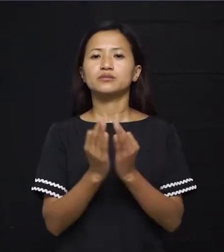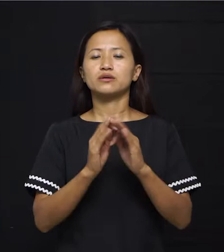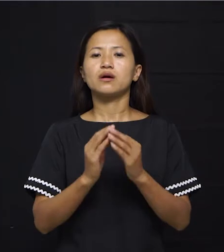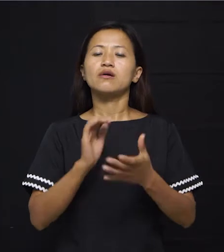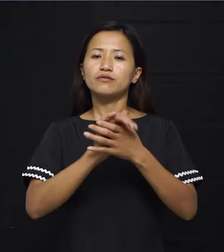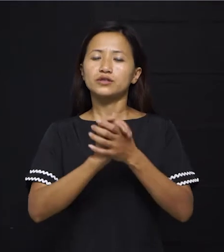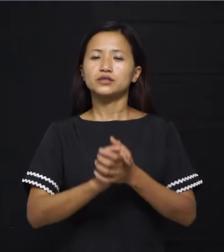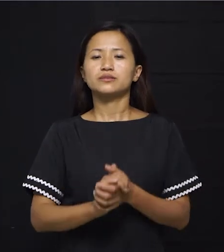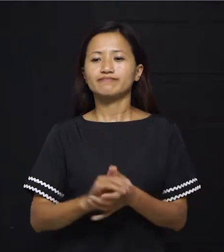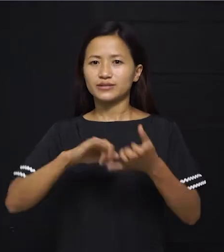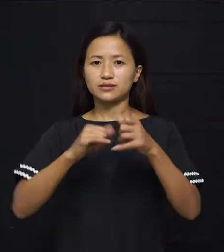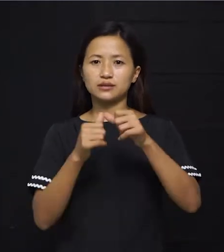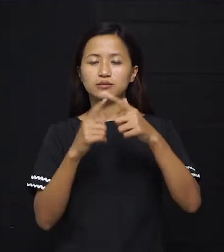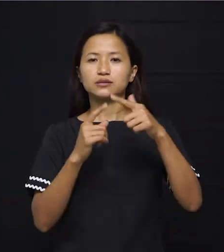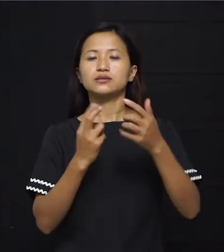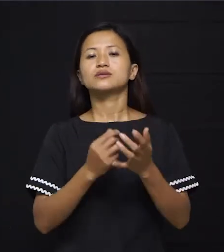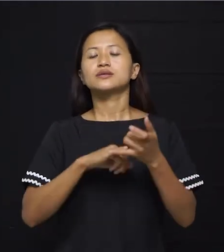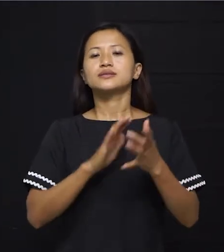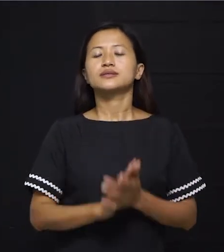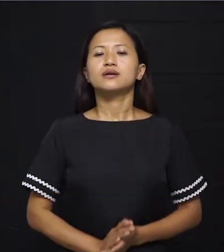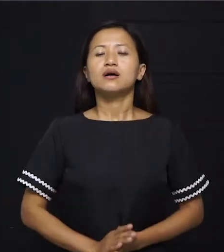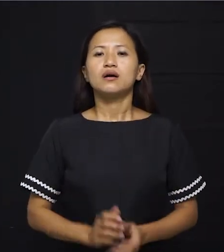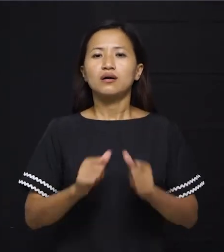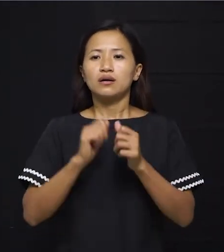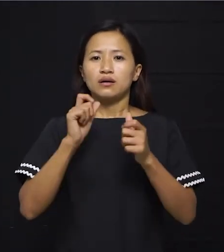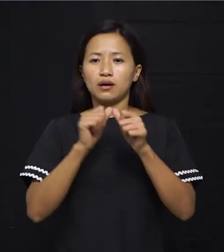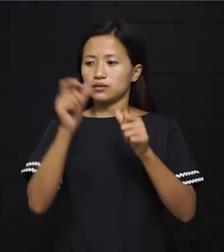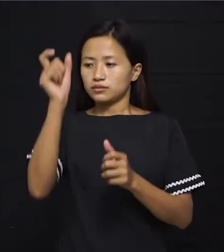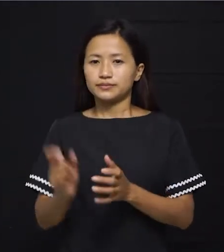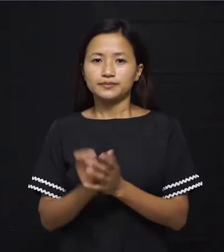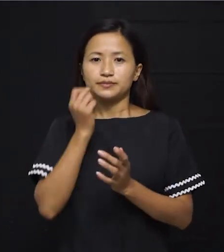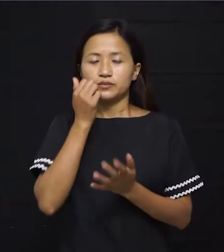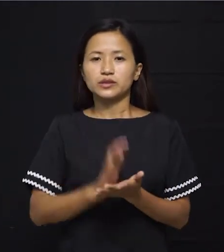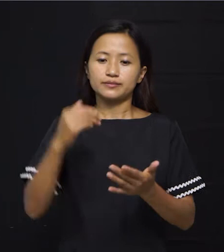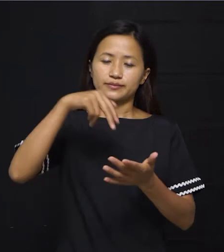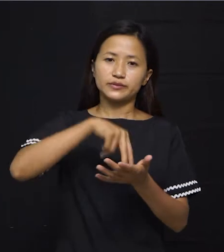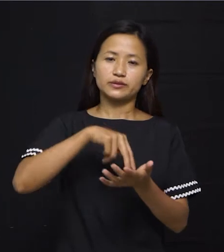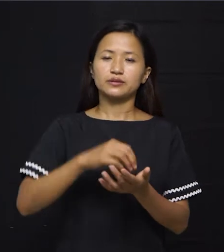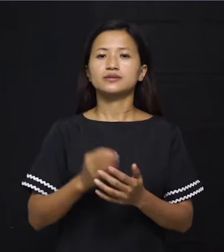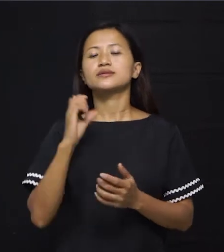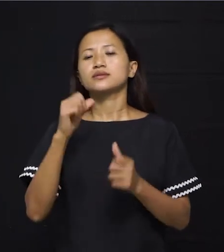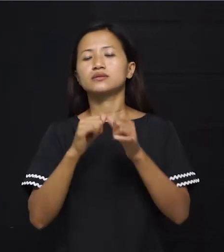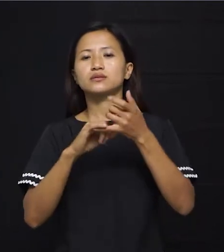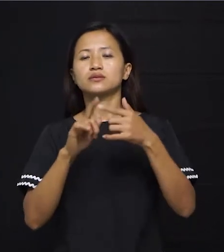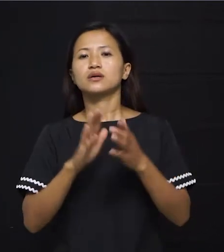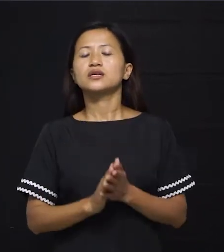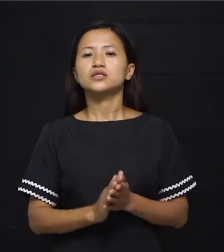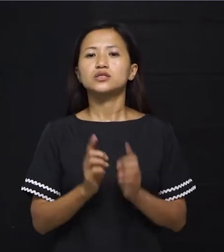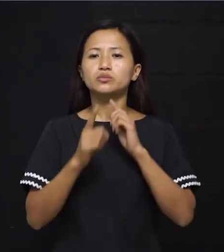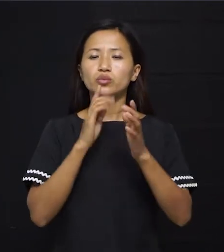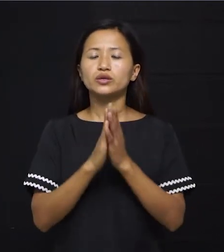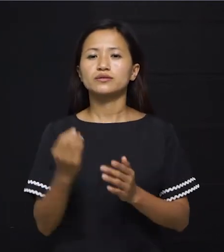we have seen that Algu stood as a judge in that case. And then he spoke in favor of the